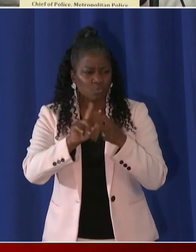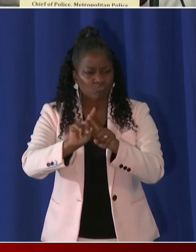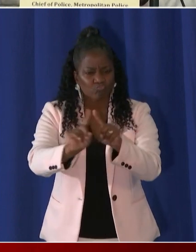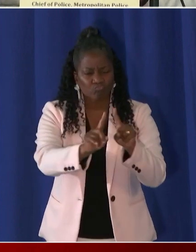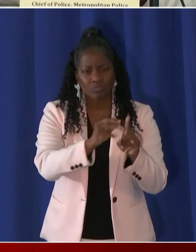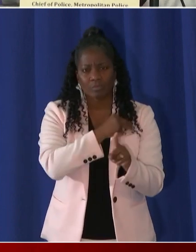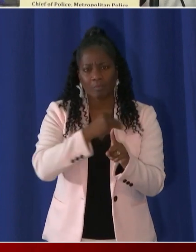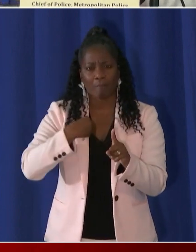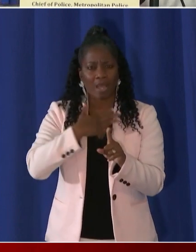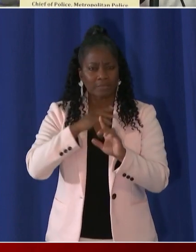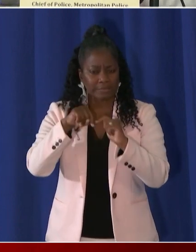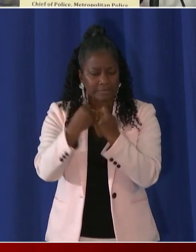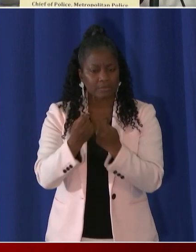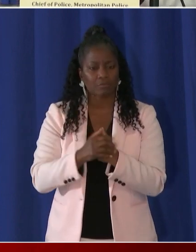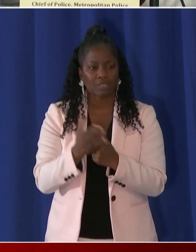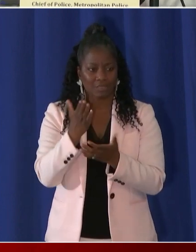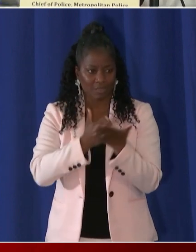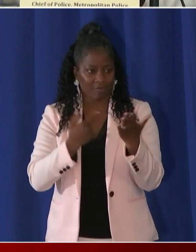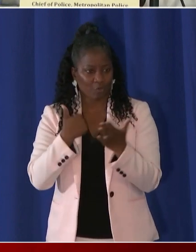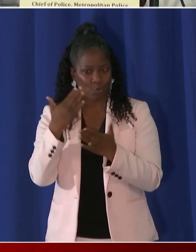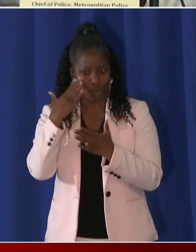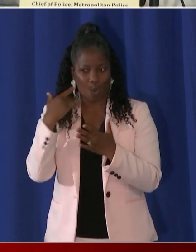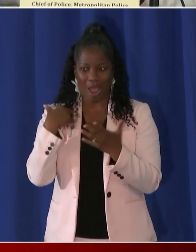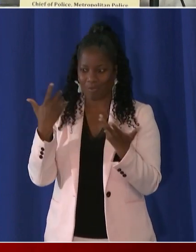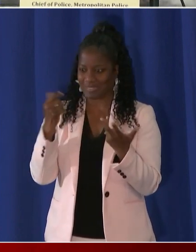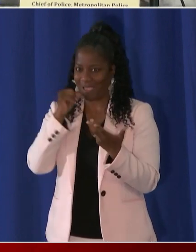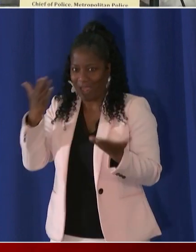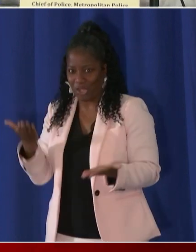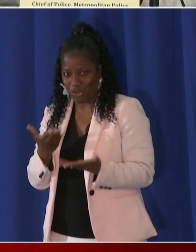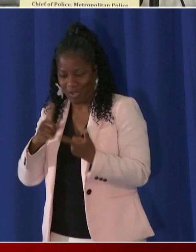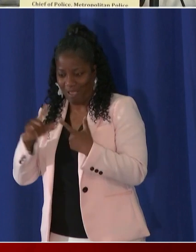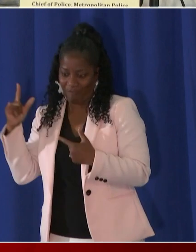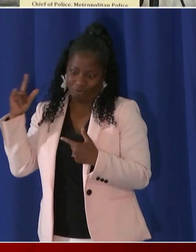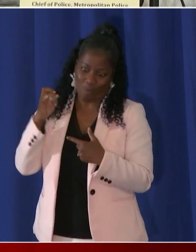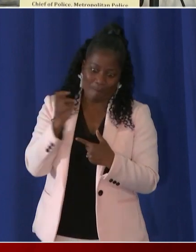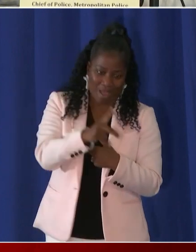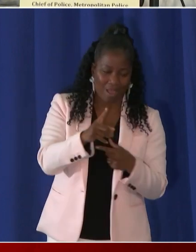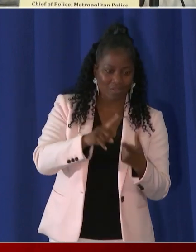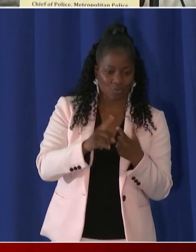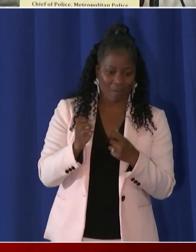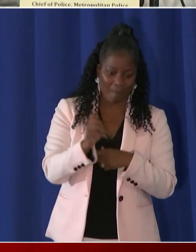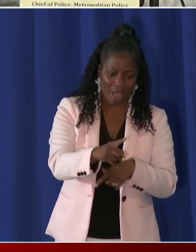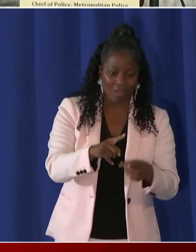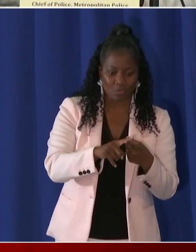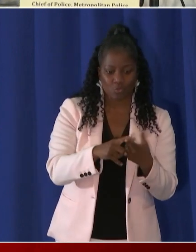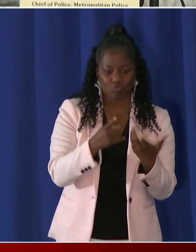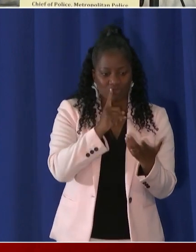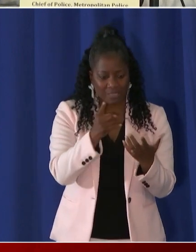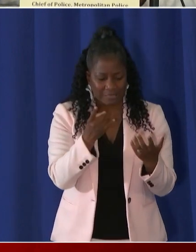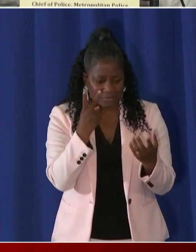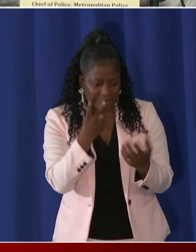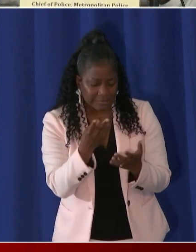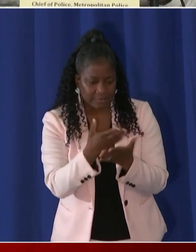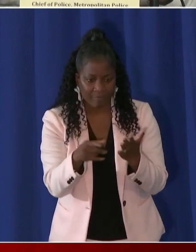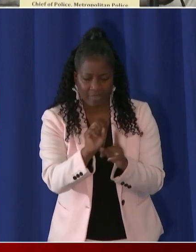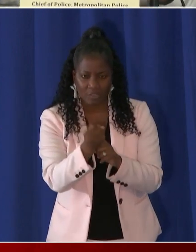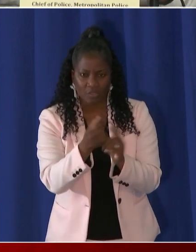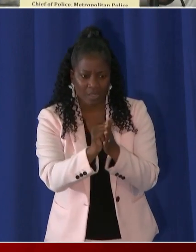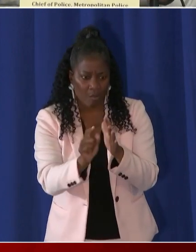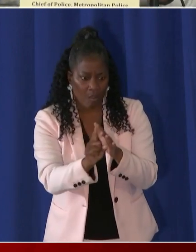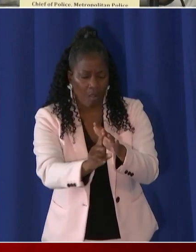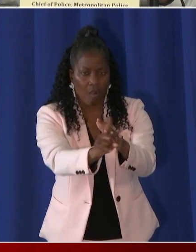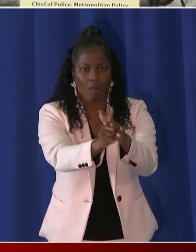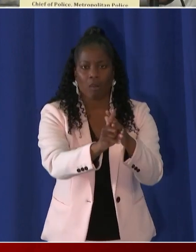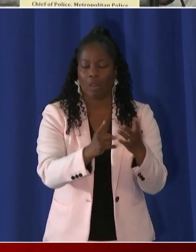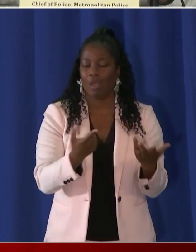over the weekend, some of you know I was away. I flew back to get back here just because of some of the issues that we were seeing. And I mean, I